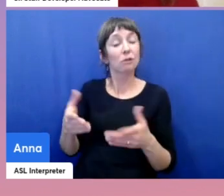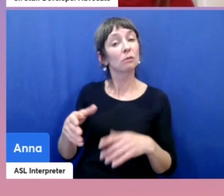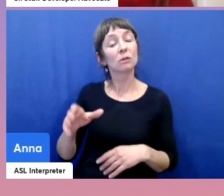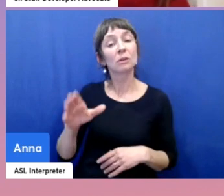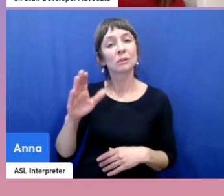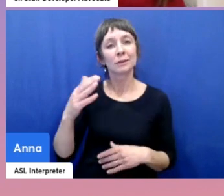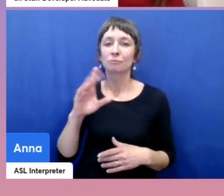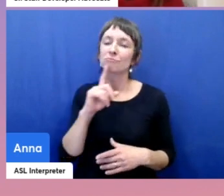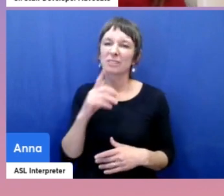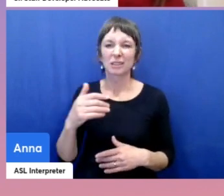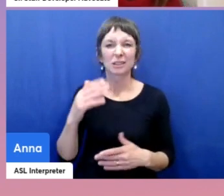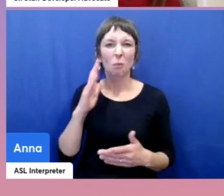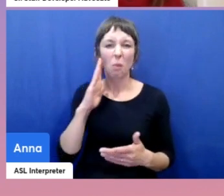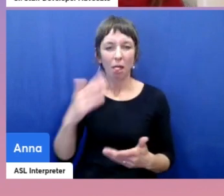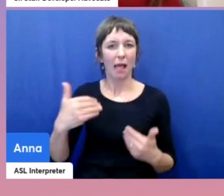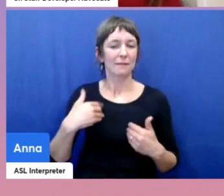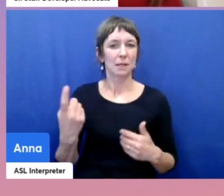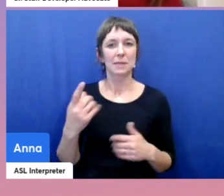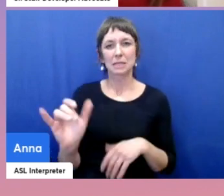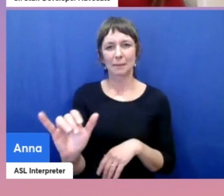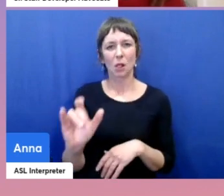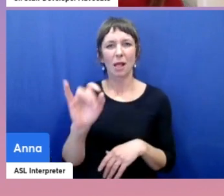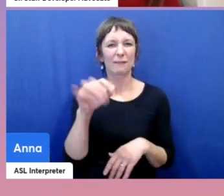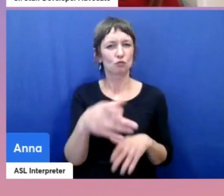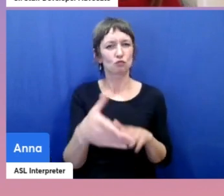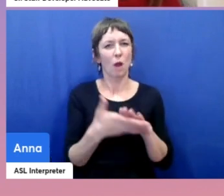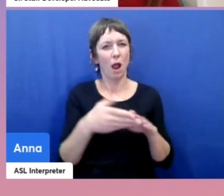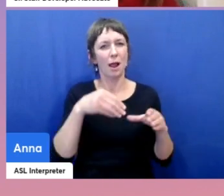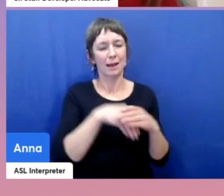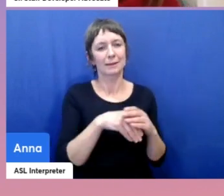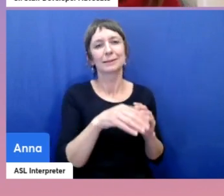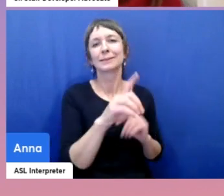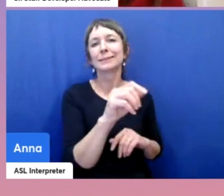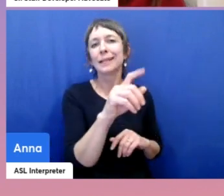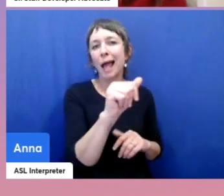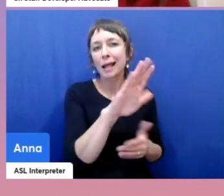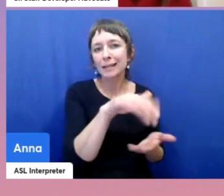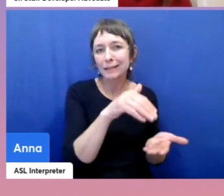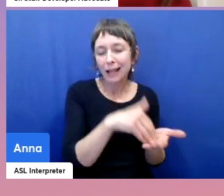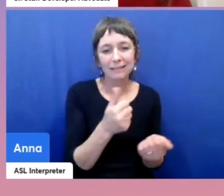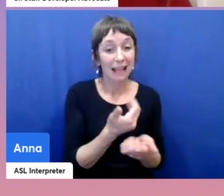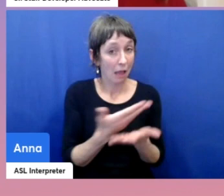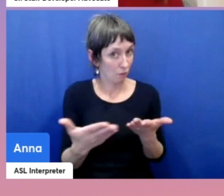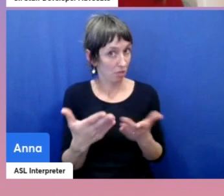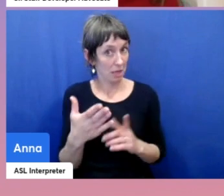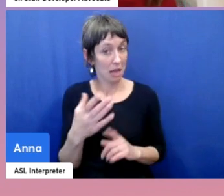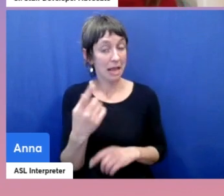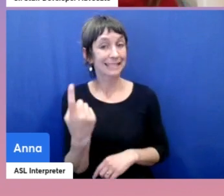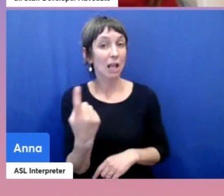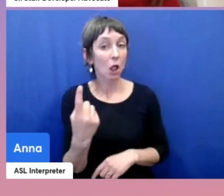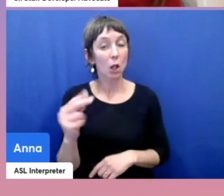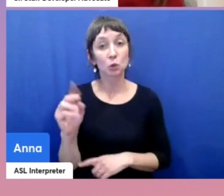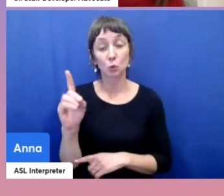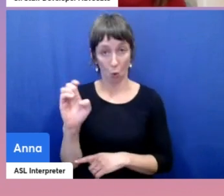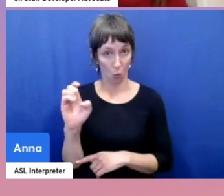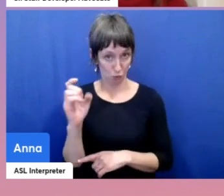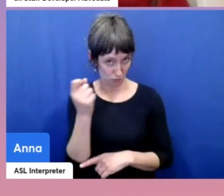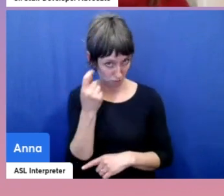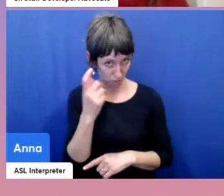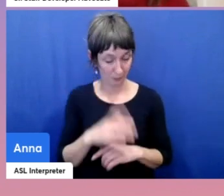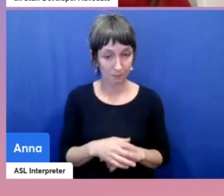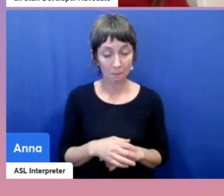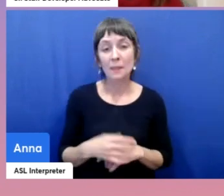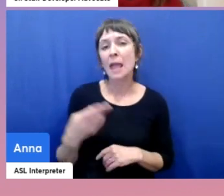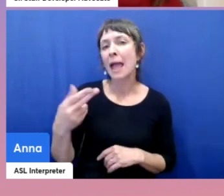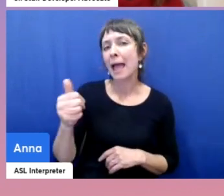quite similar to what you would have if you were to run these in a data center, everything single node, mind you. Now, HashiQube also lets you